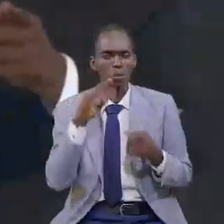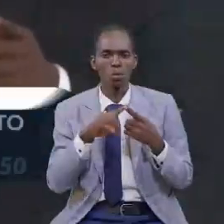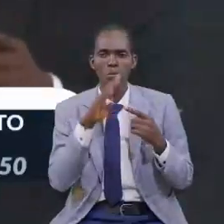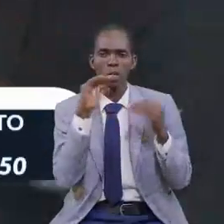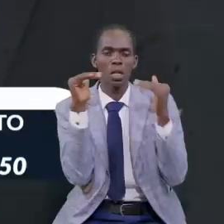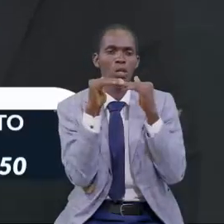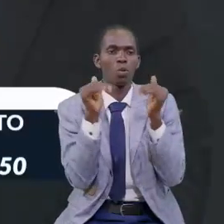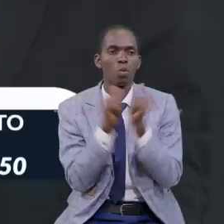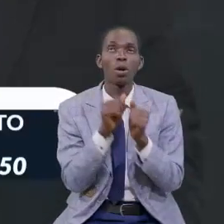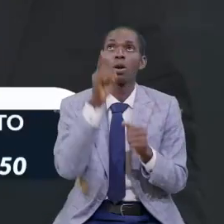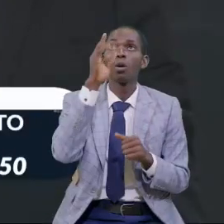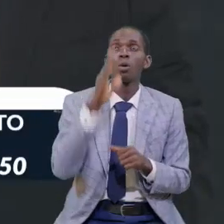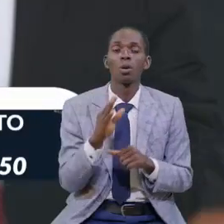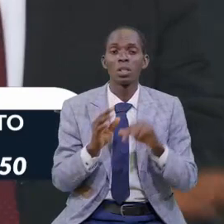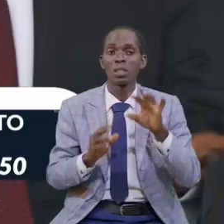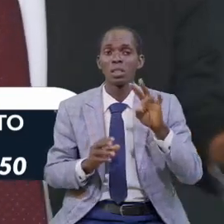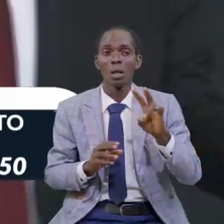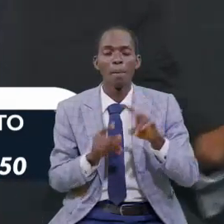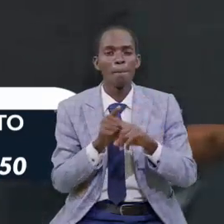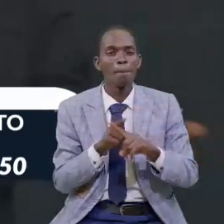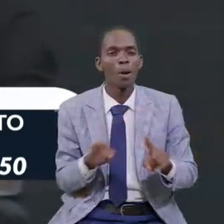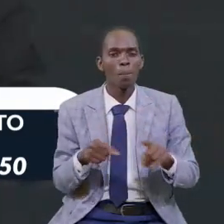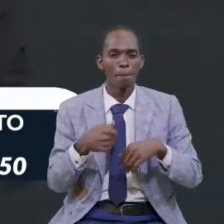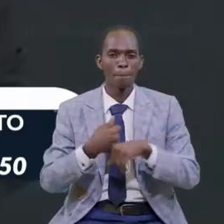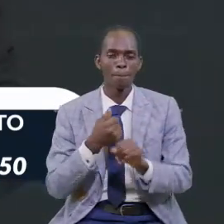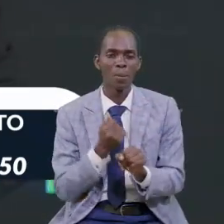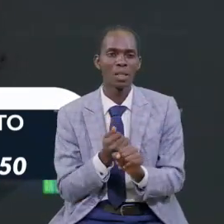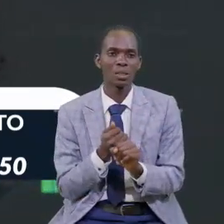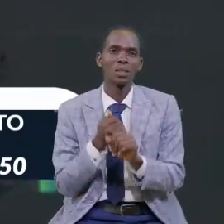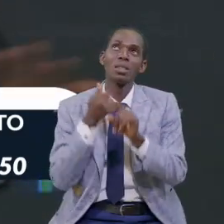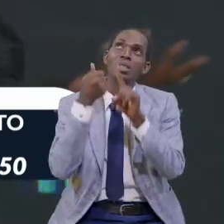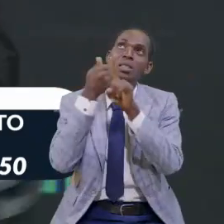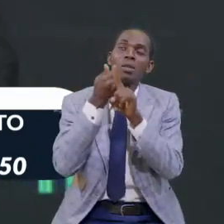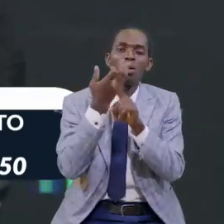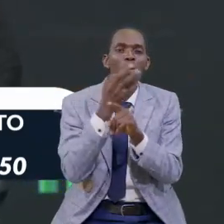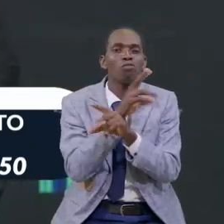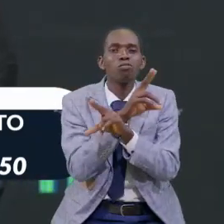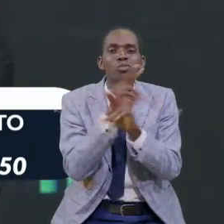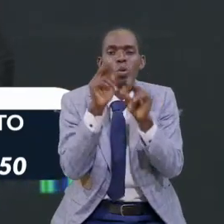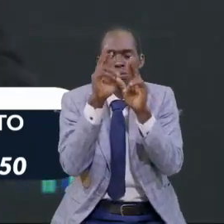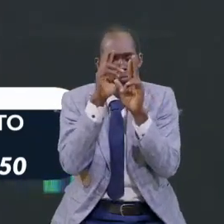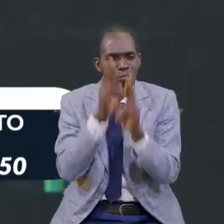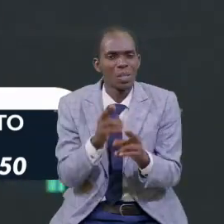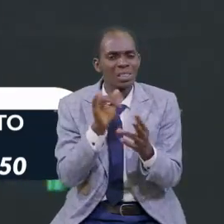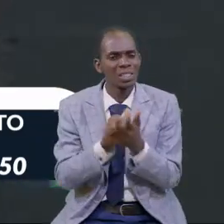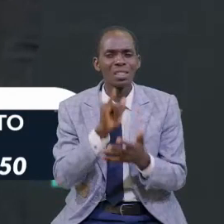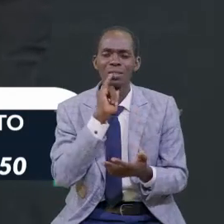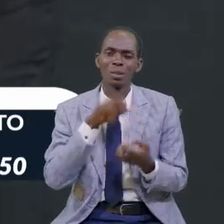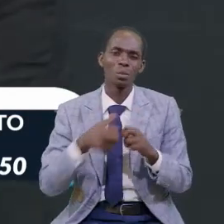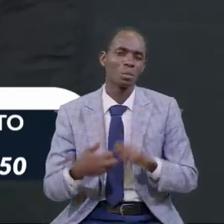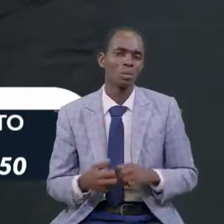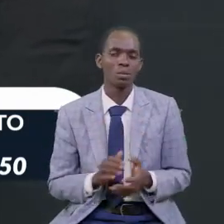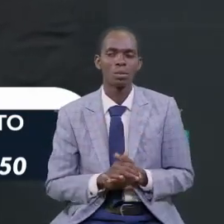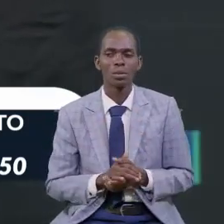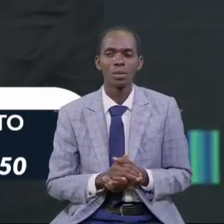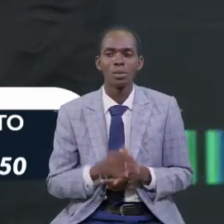in verse 7, but he made himself of no reputation. That's the problem. The people want